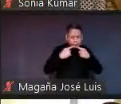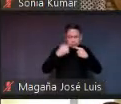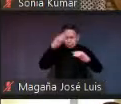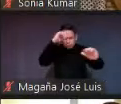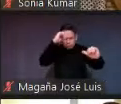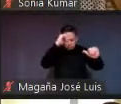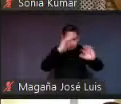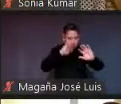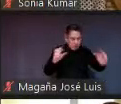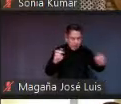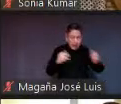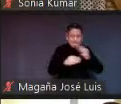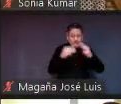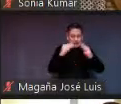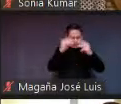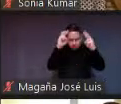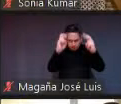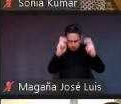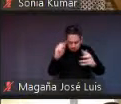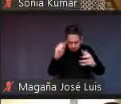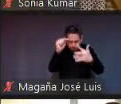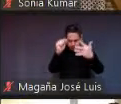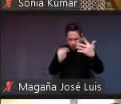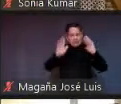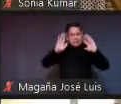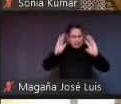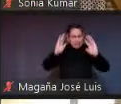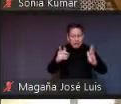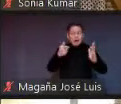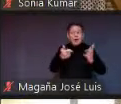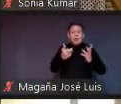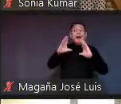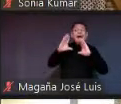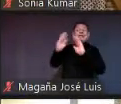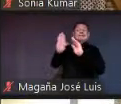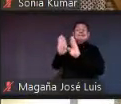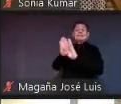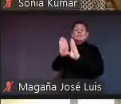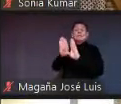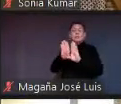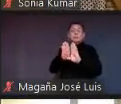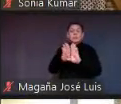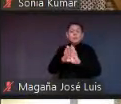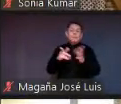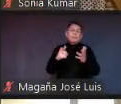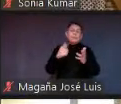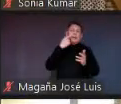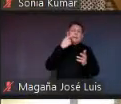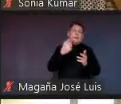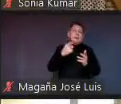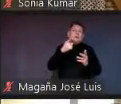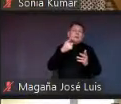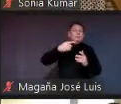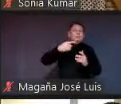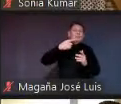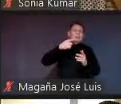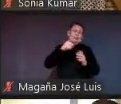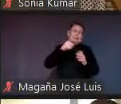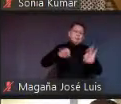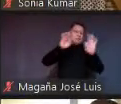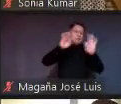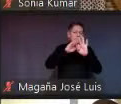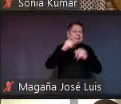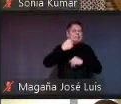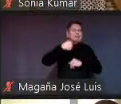this requires a real shift in our teaching practices. And it's moving away from purely focusing on the content